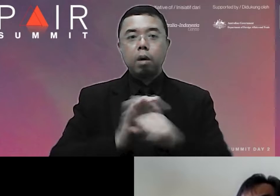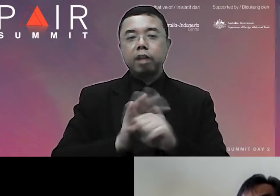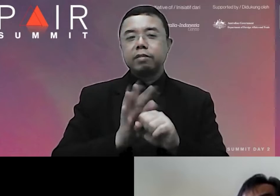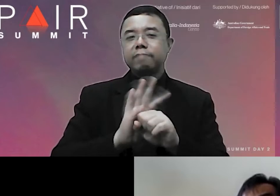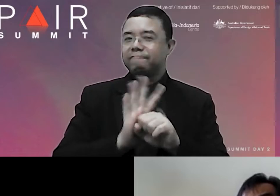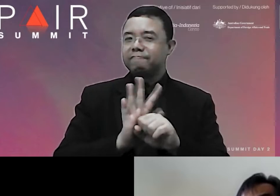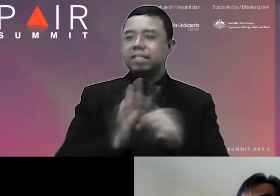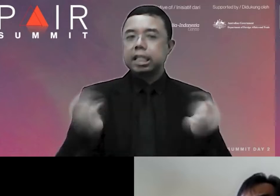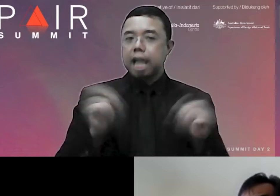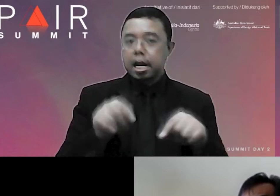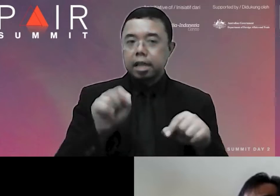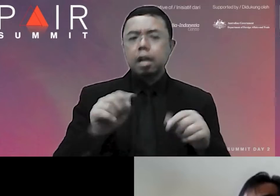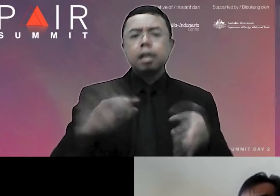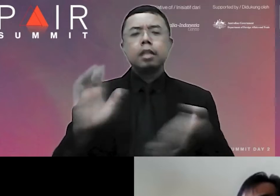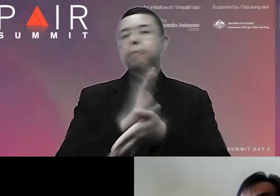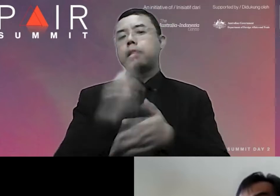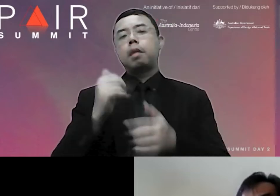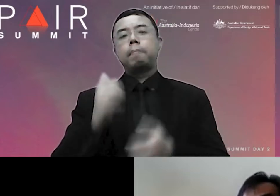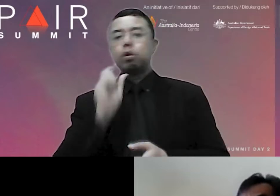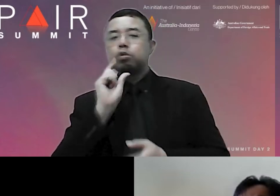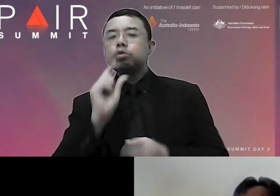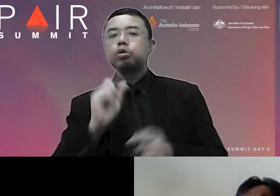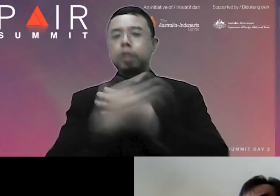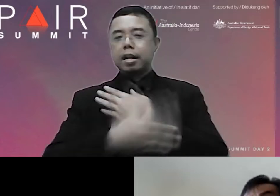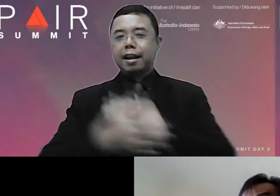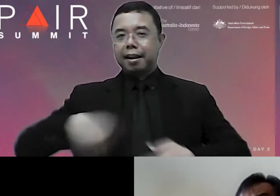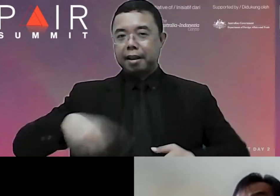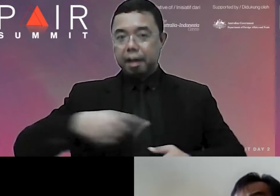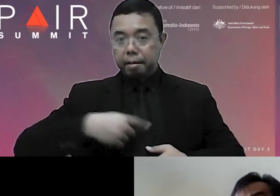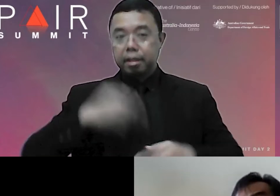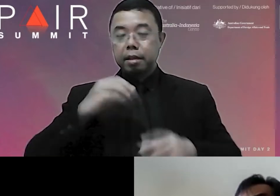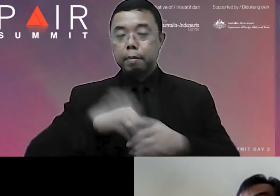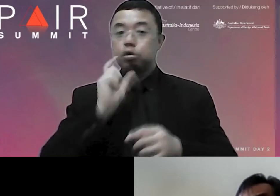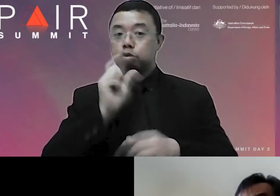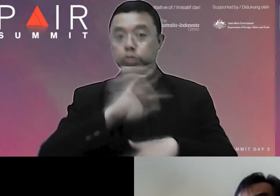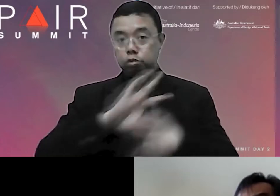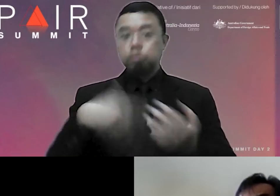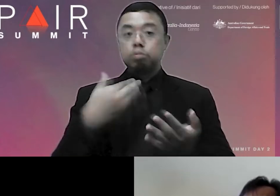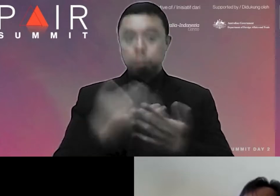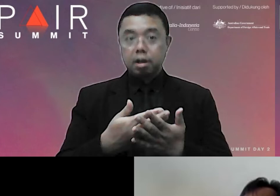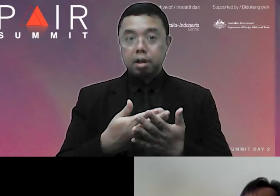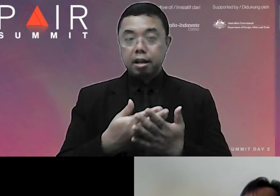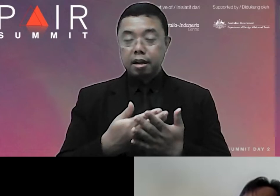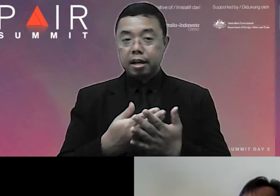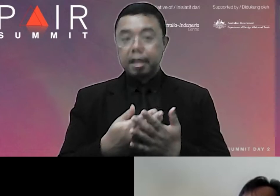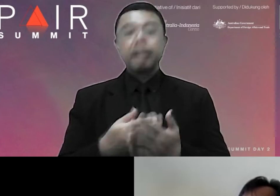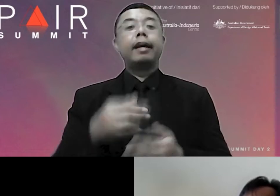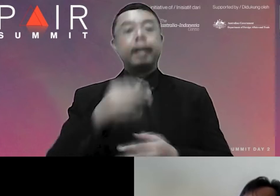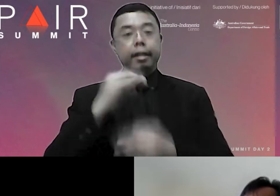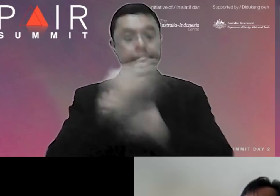opportunity for our country, and also I think all countries in the globe to learn. And